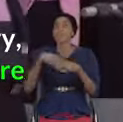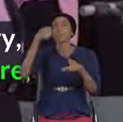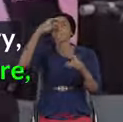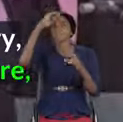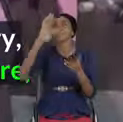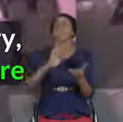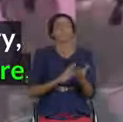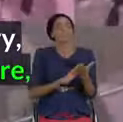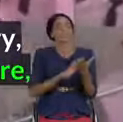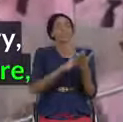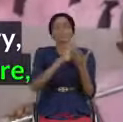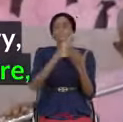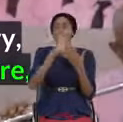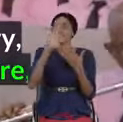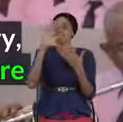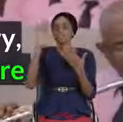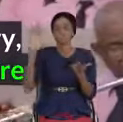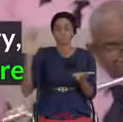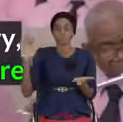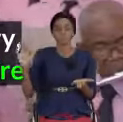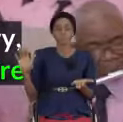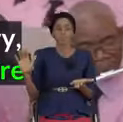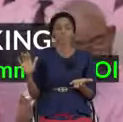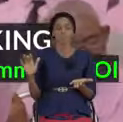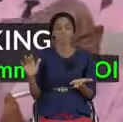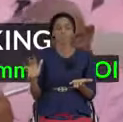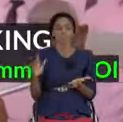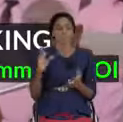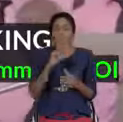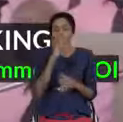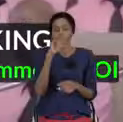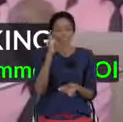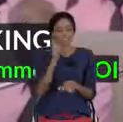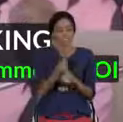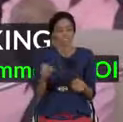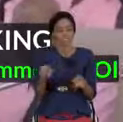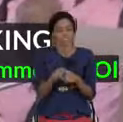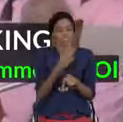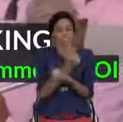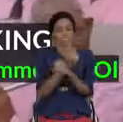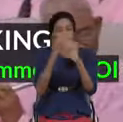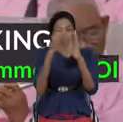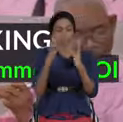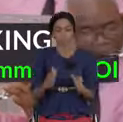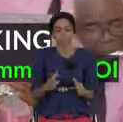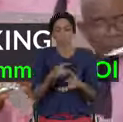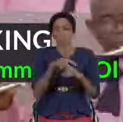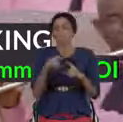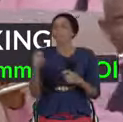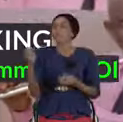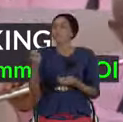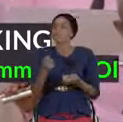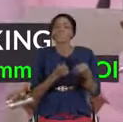In all his glory, not just a Savior.